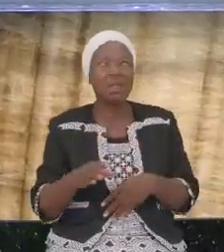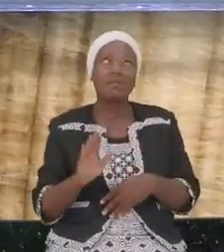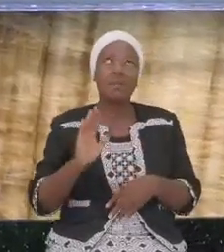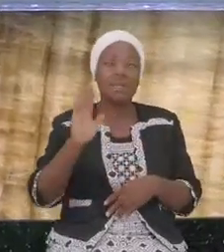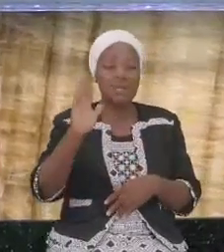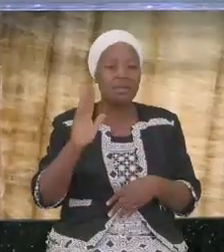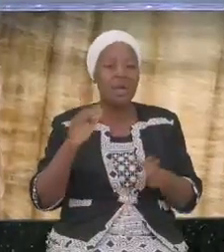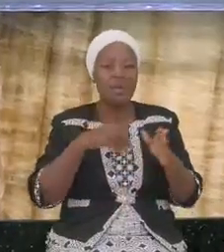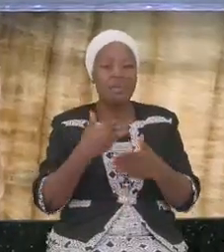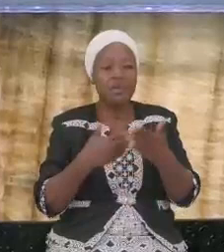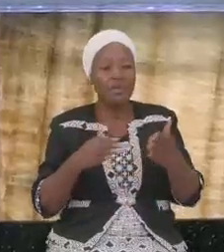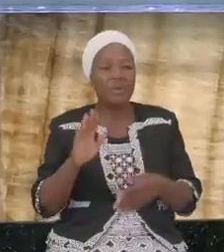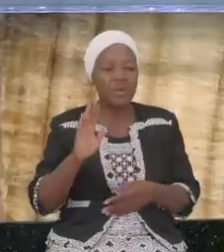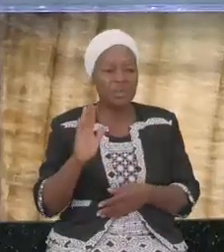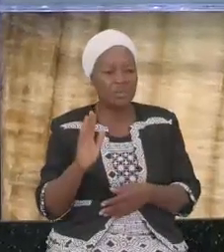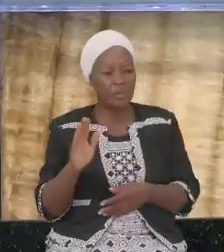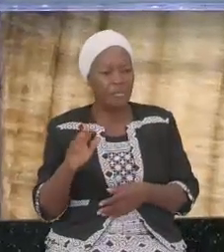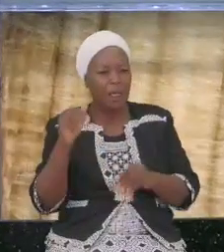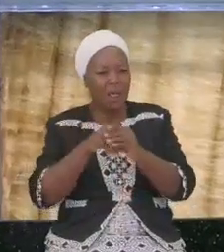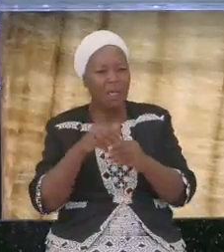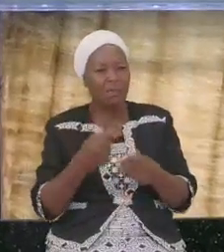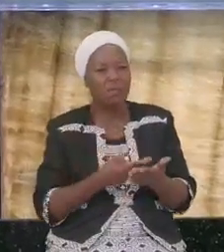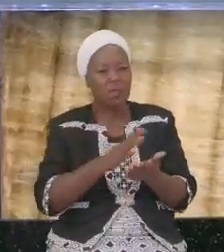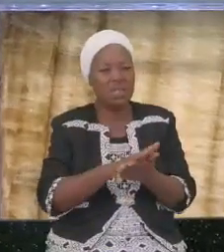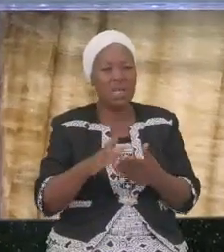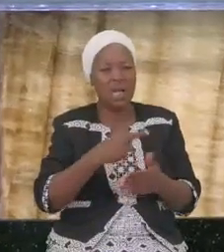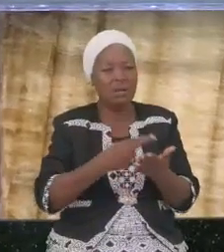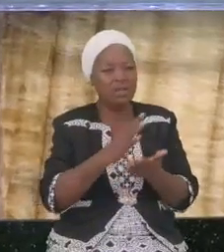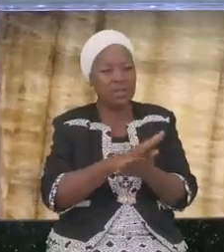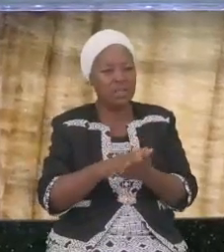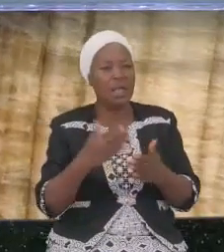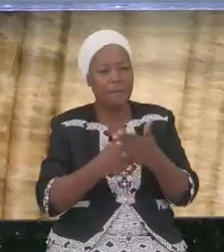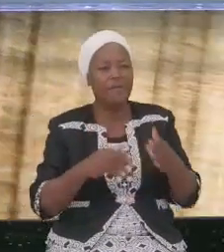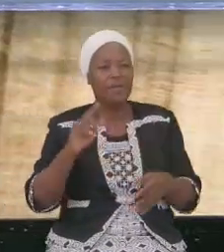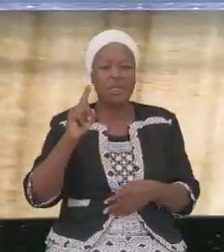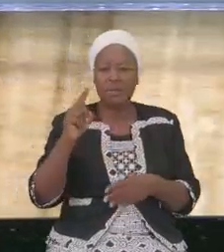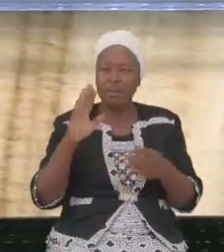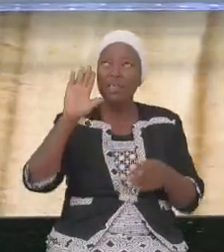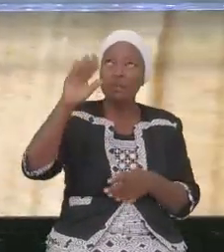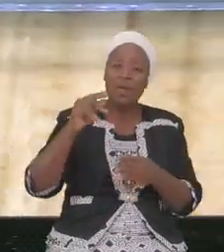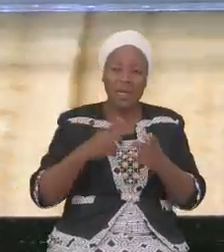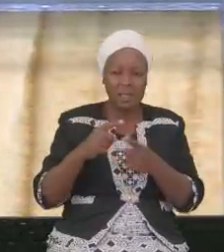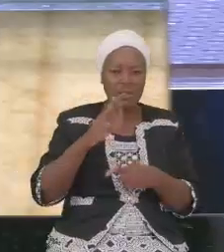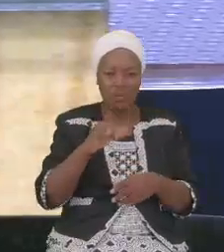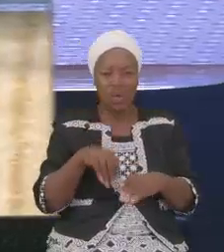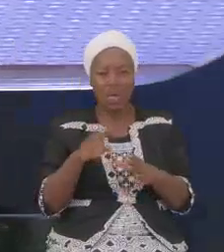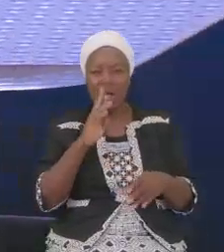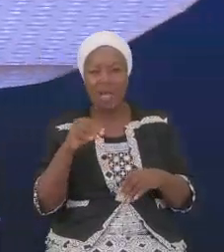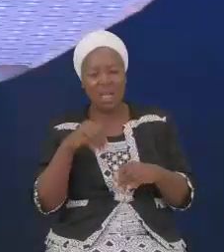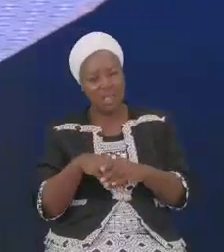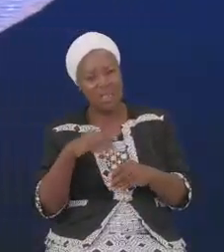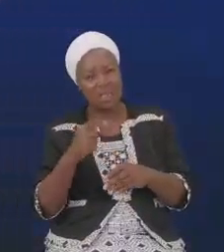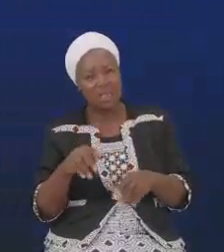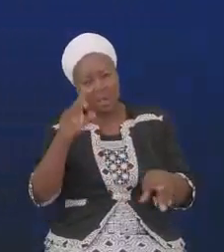before him, you are conscious when you are in the new covenant relationship with the Lord. You are conscious every time, I